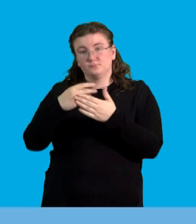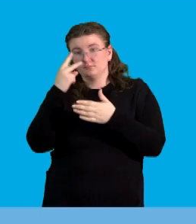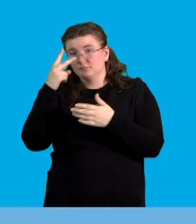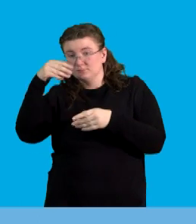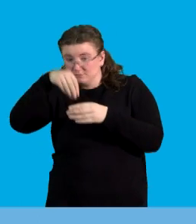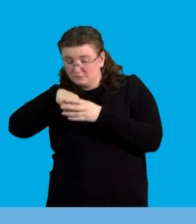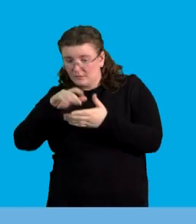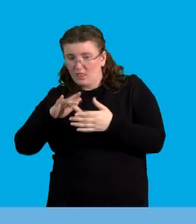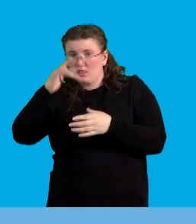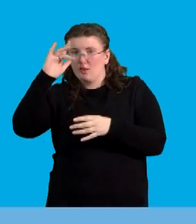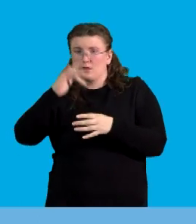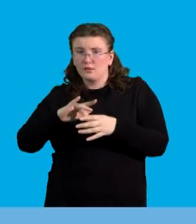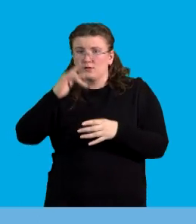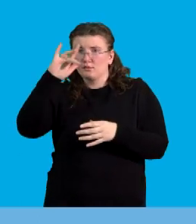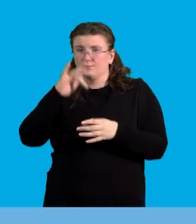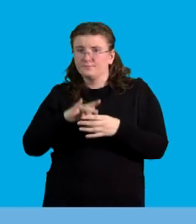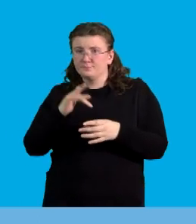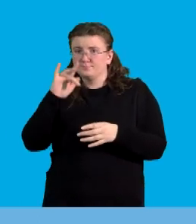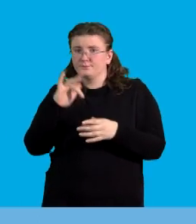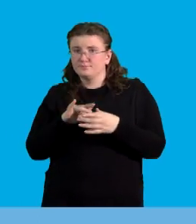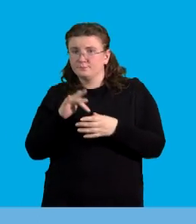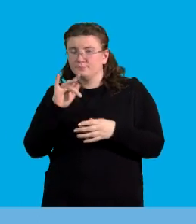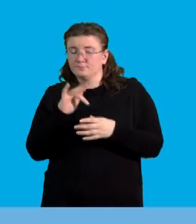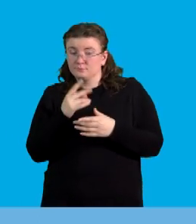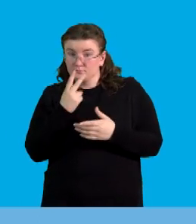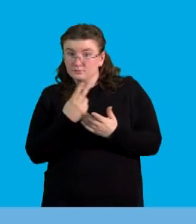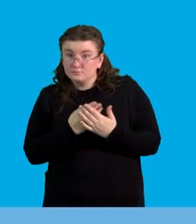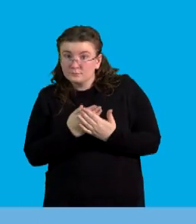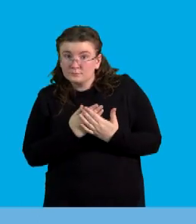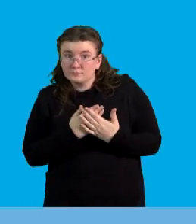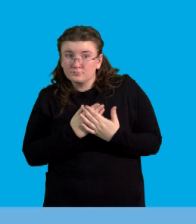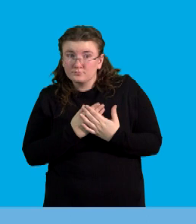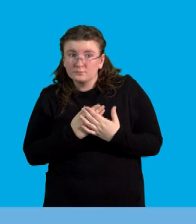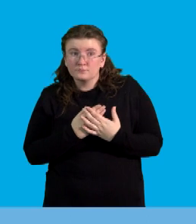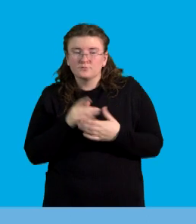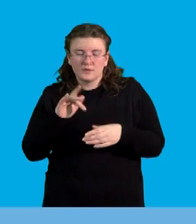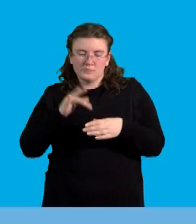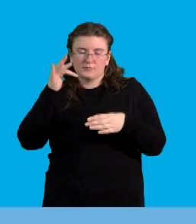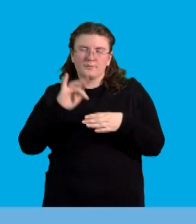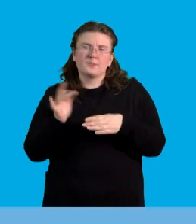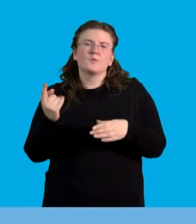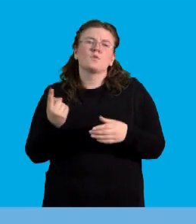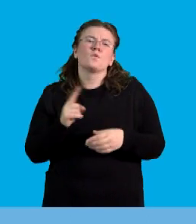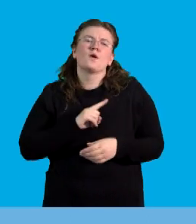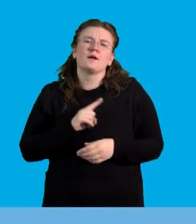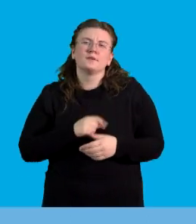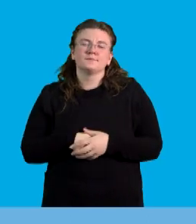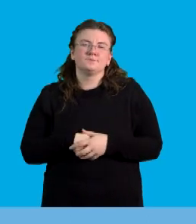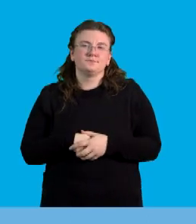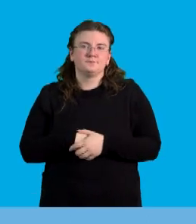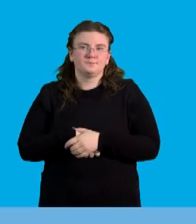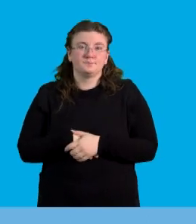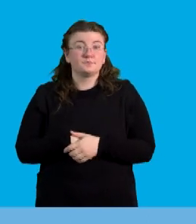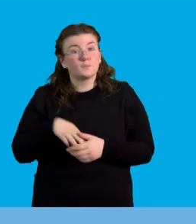glowing filament inside? So we can see that there's a glowing filament there inside. So why does this filament glow?